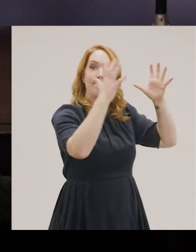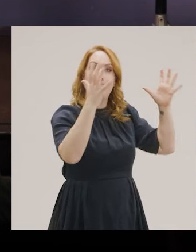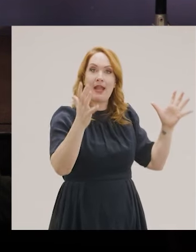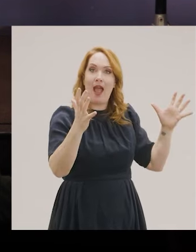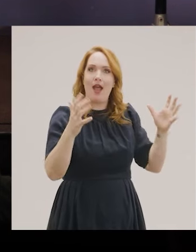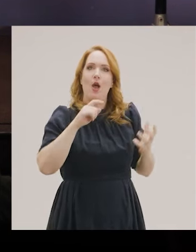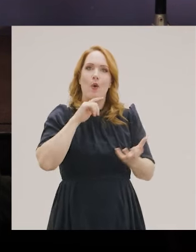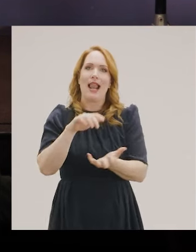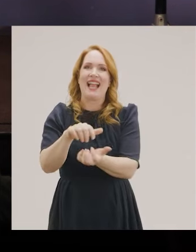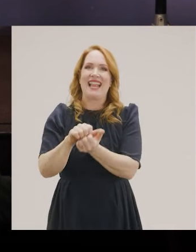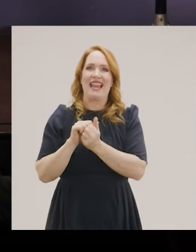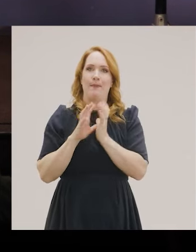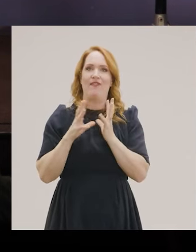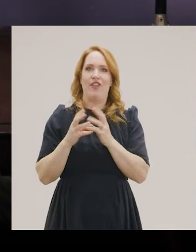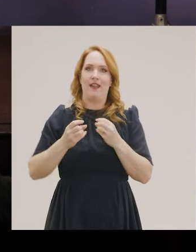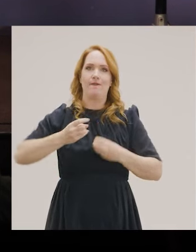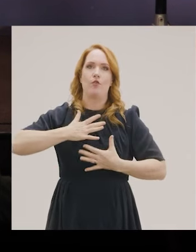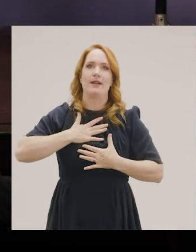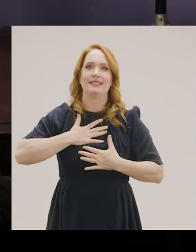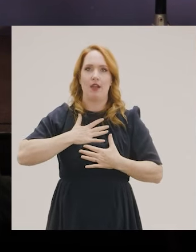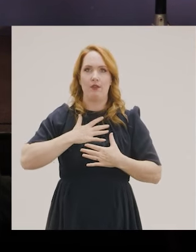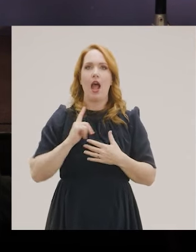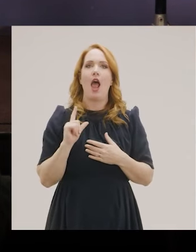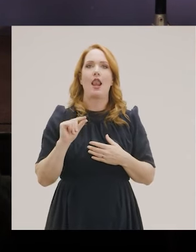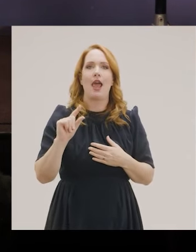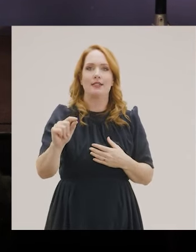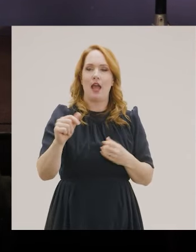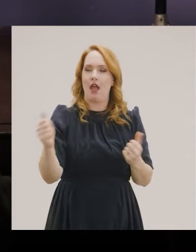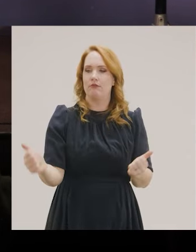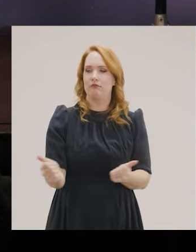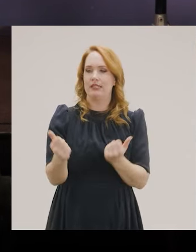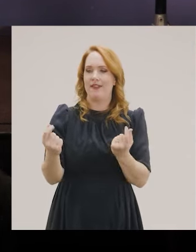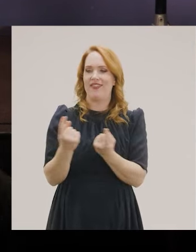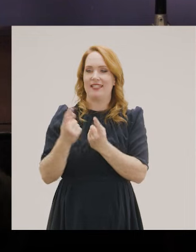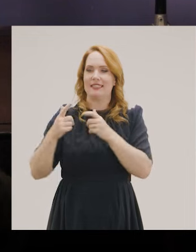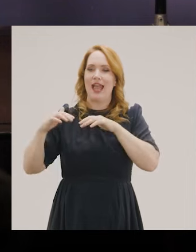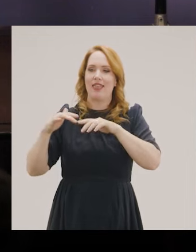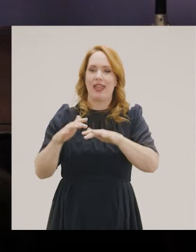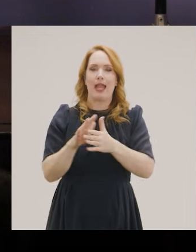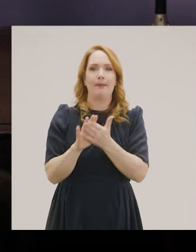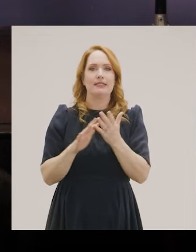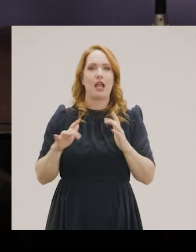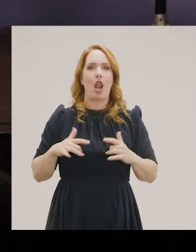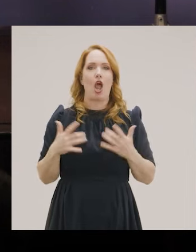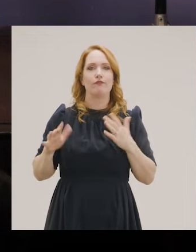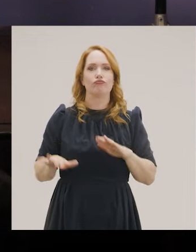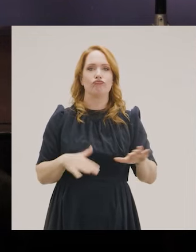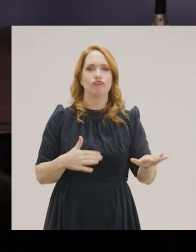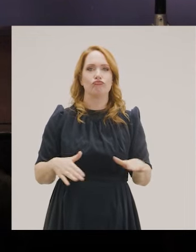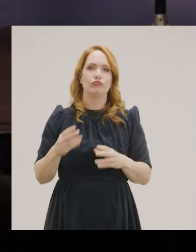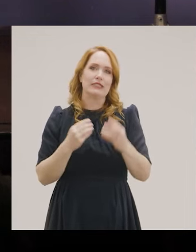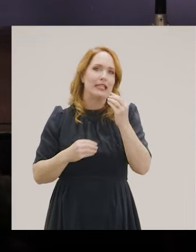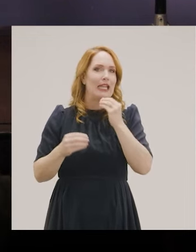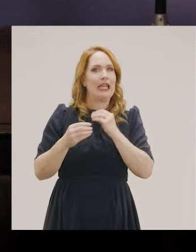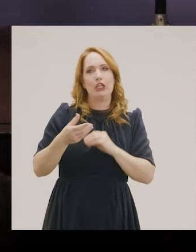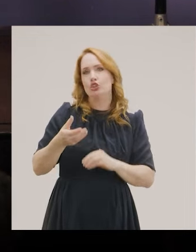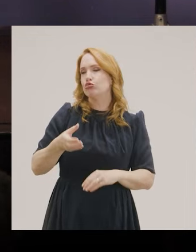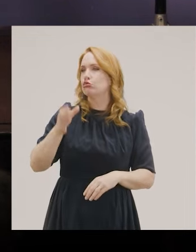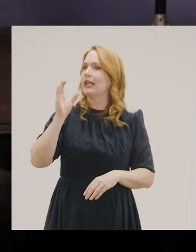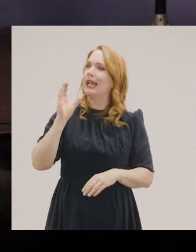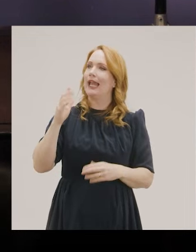there I will store all my grain and my goods. And I'll say to myself, 'You have plenty of good things laid up for many years. Take